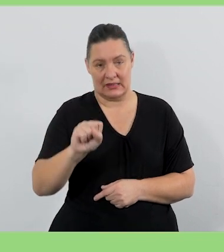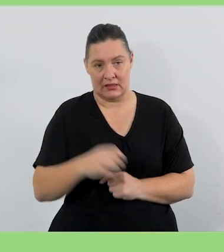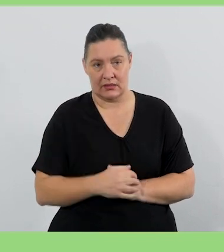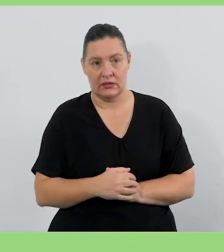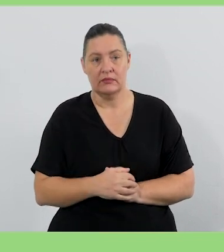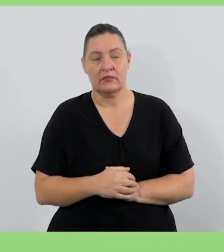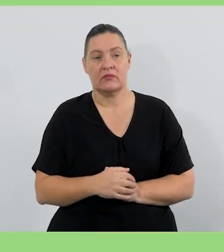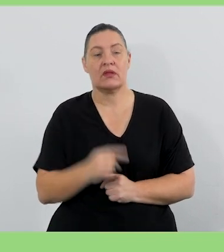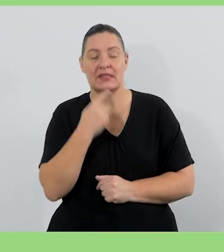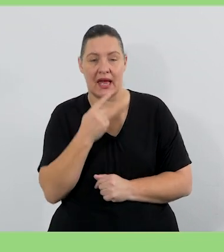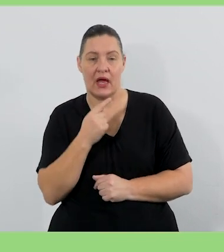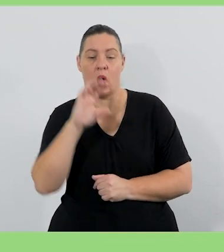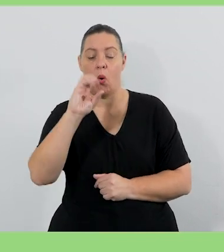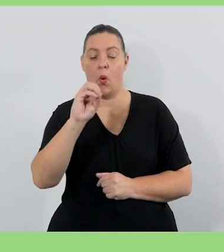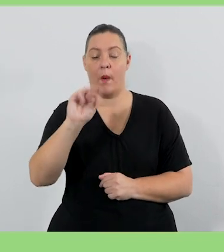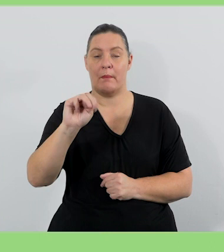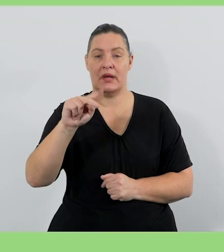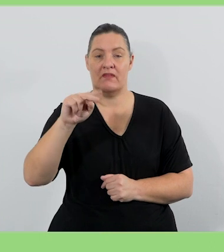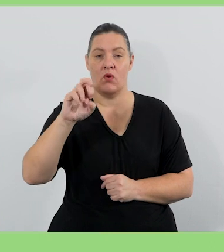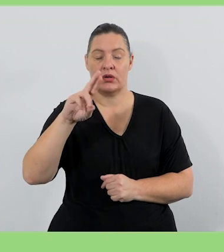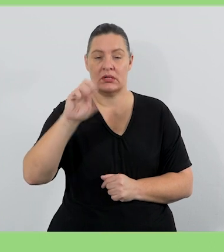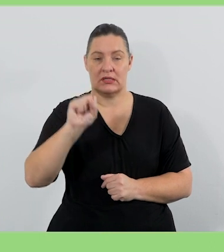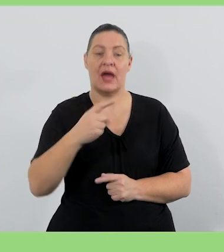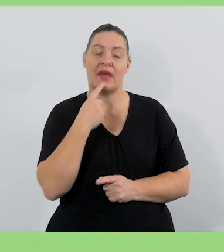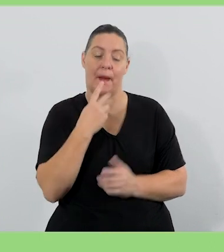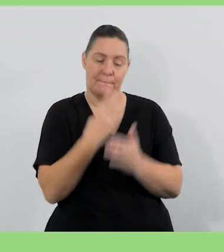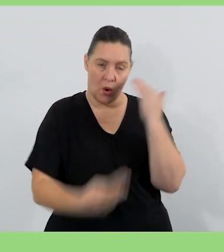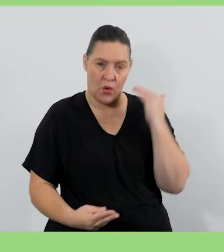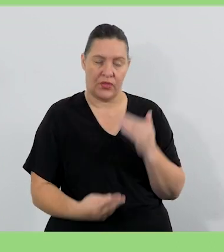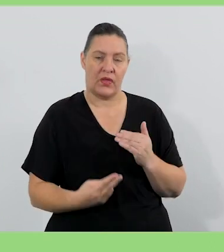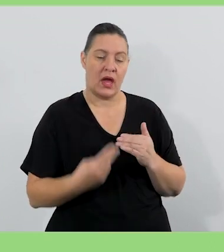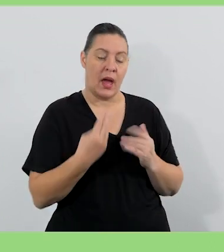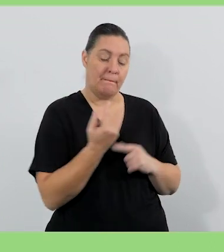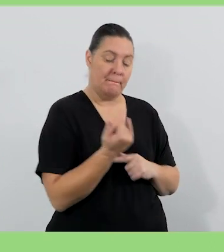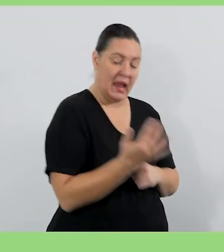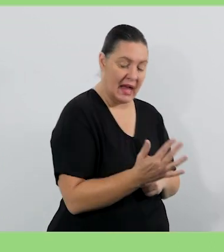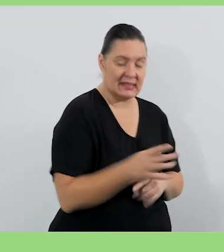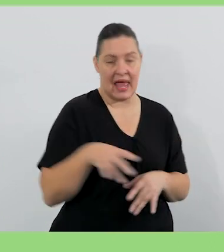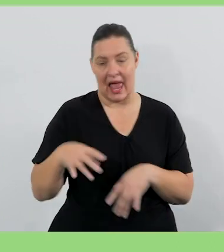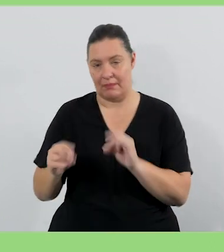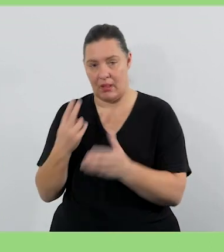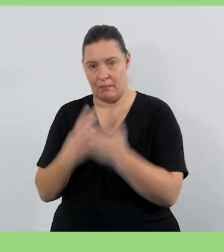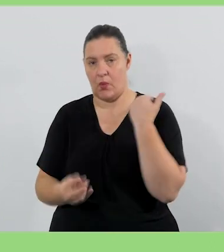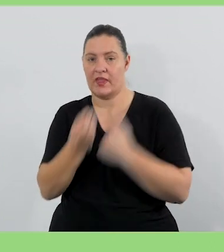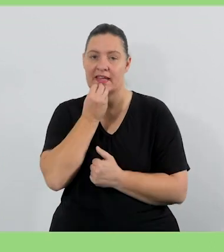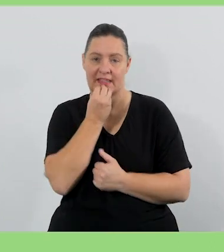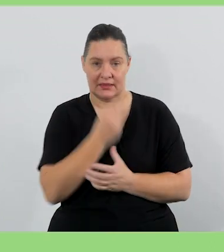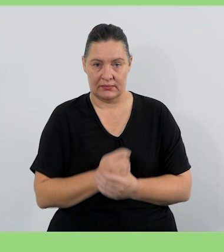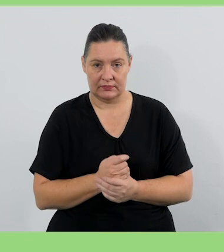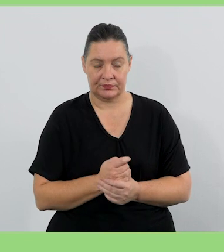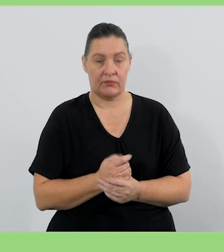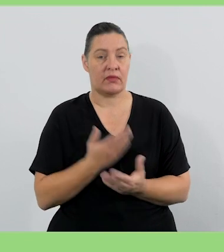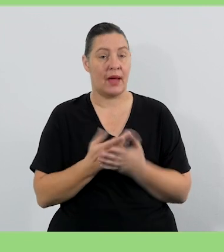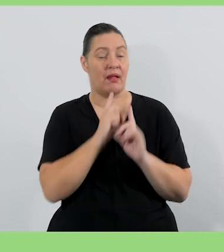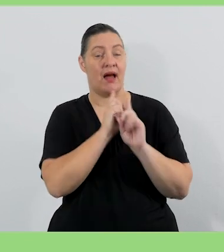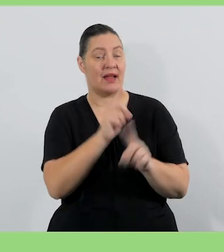Omnivores. When we are speaking about omnivores, these are the organisms that eat both plants and animals. So if